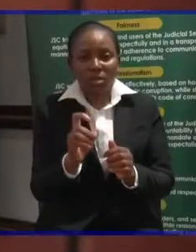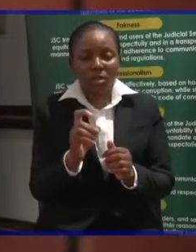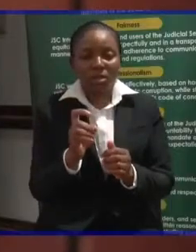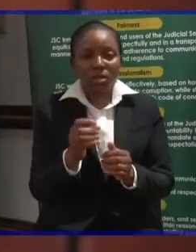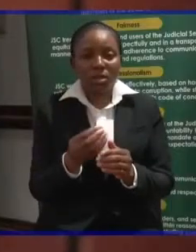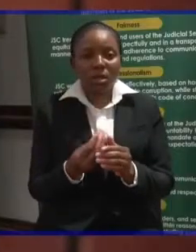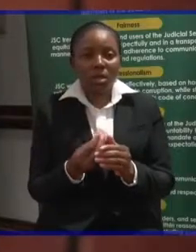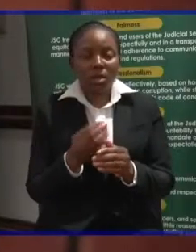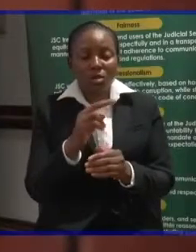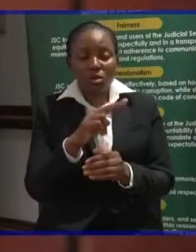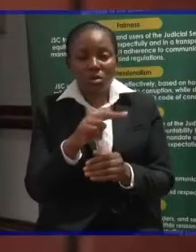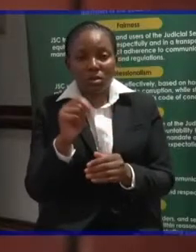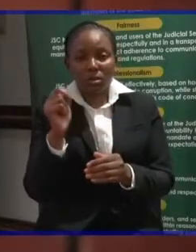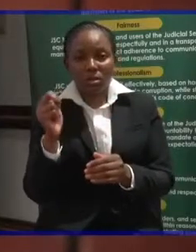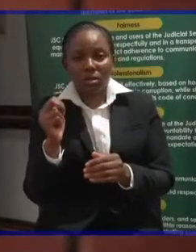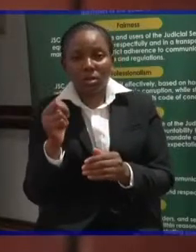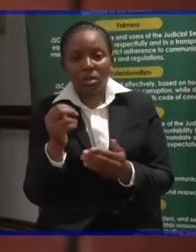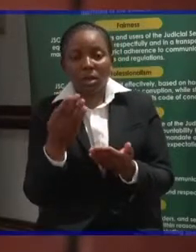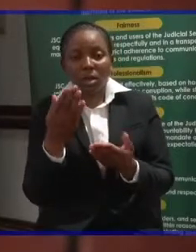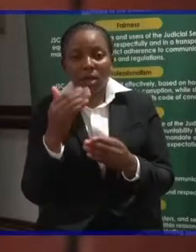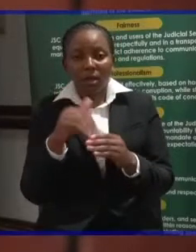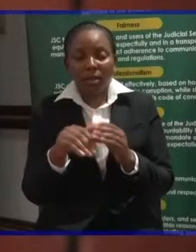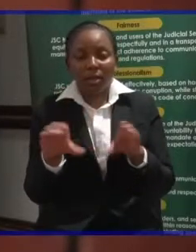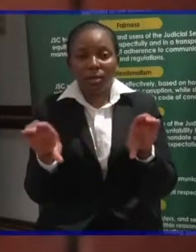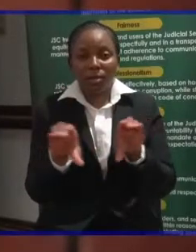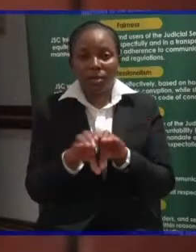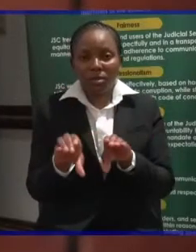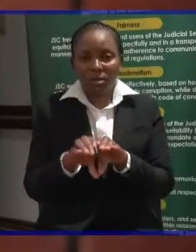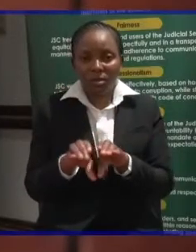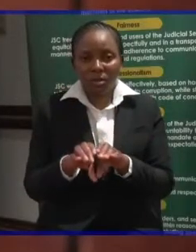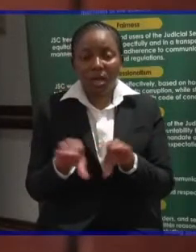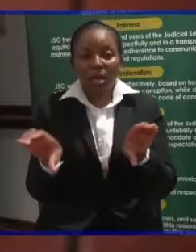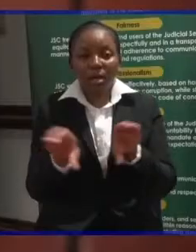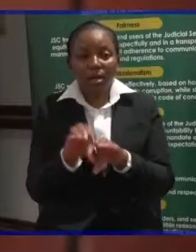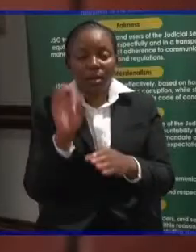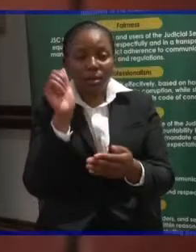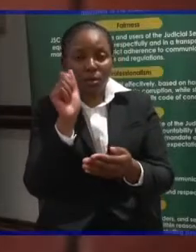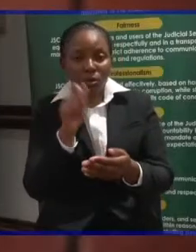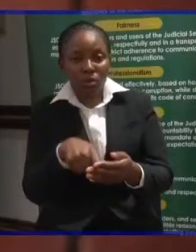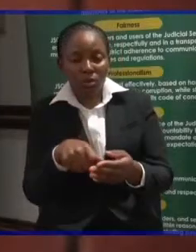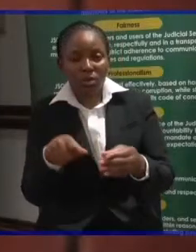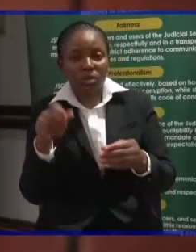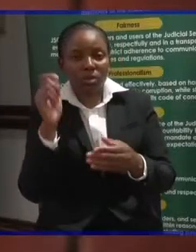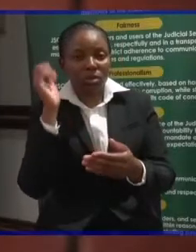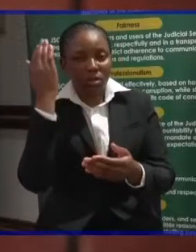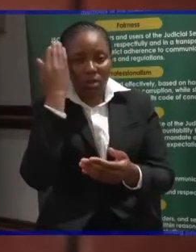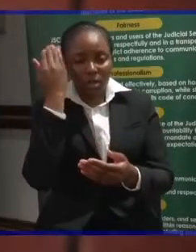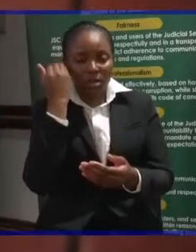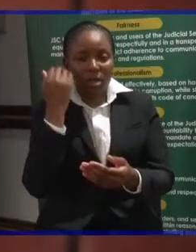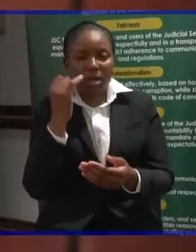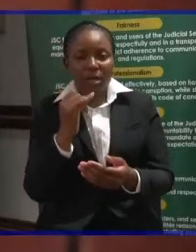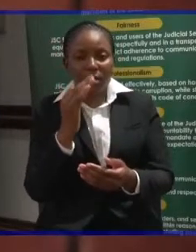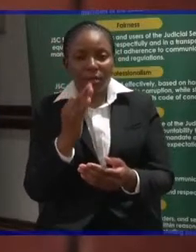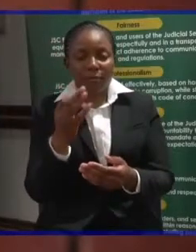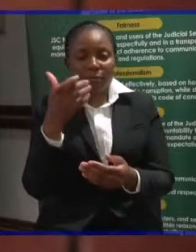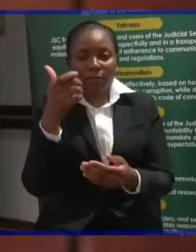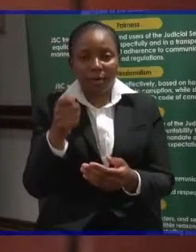the proceedings, a Labour Court judge if requested by the